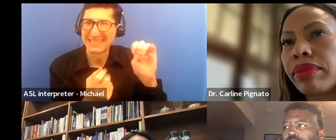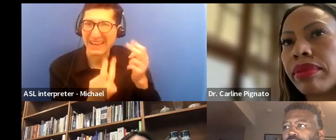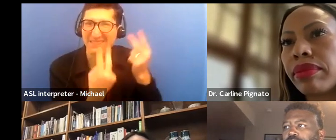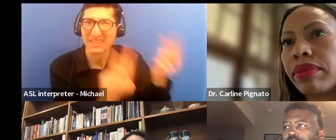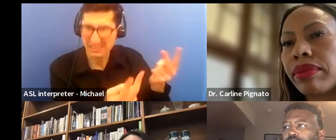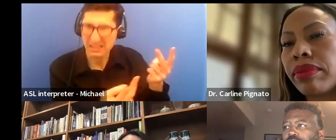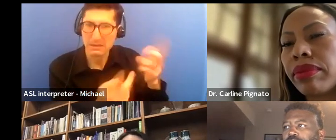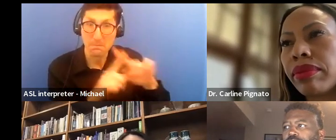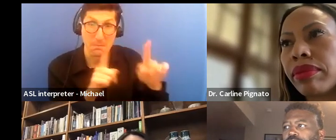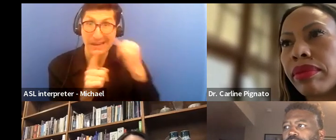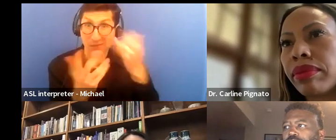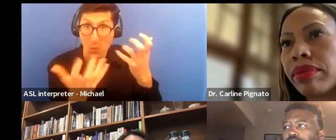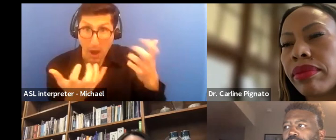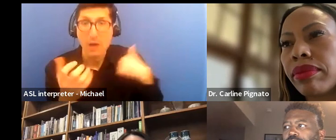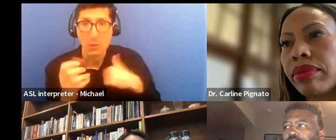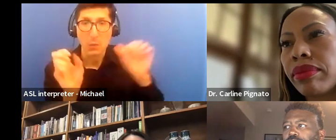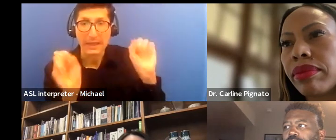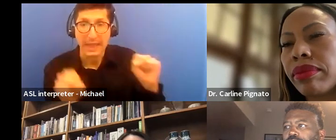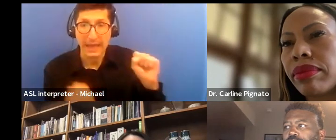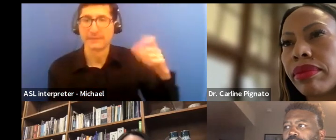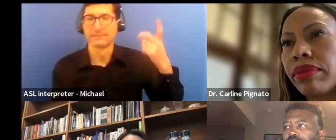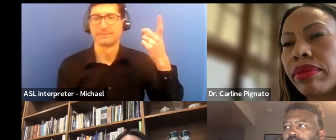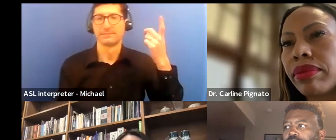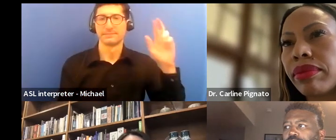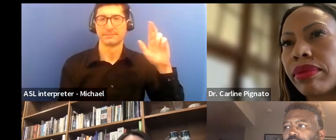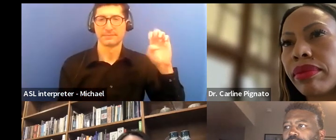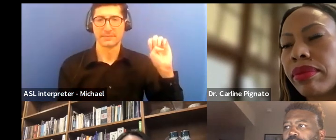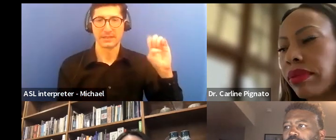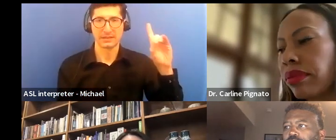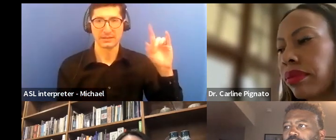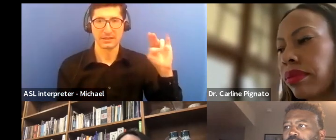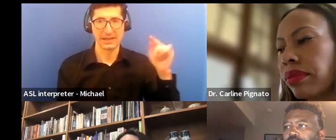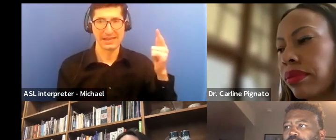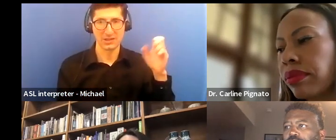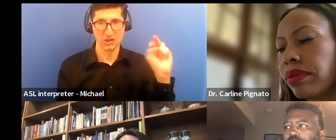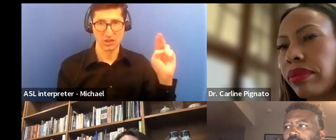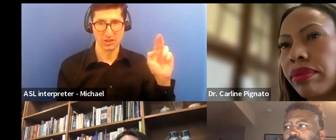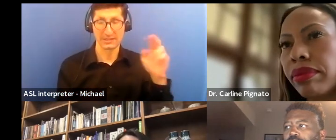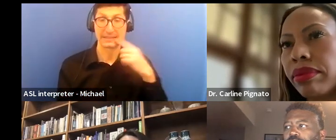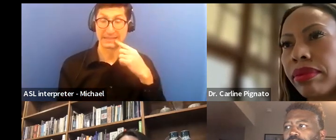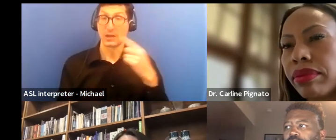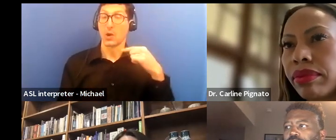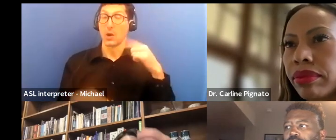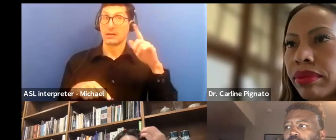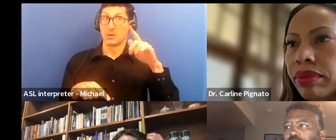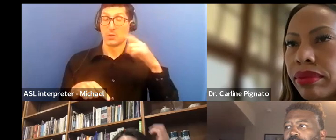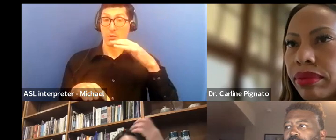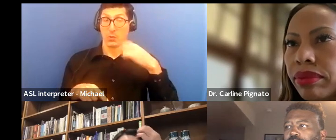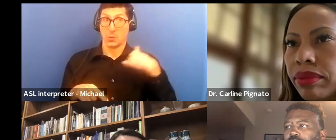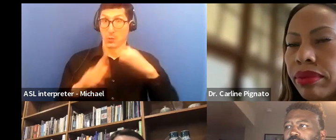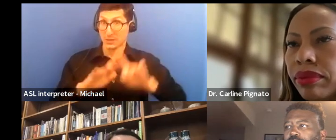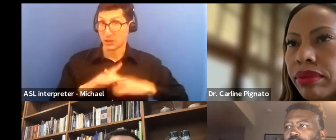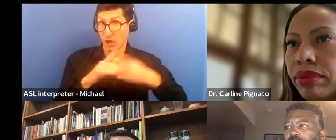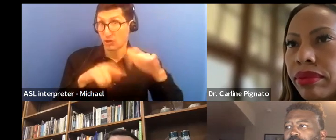I think in some ways when we begin going through training and protocol, which I think it's important for a